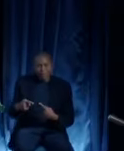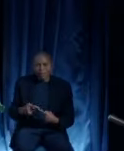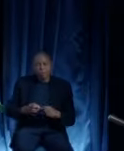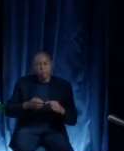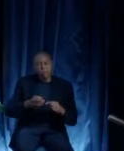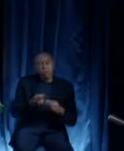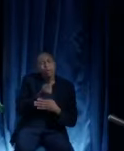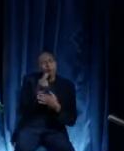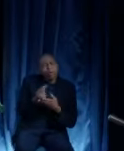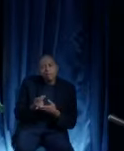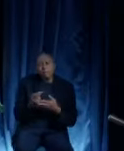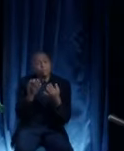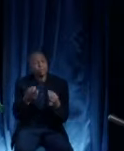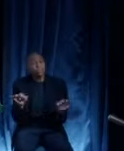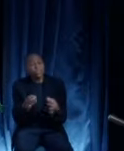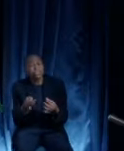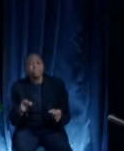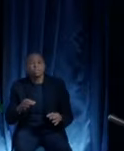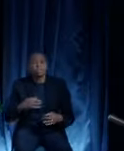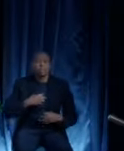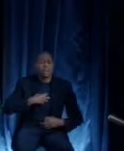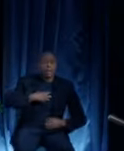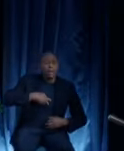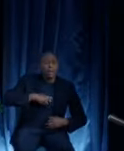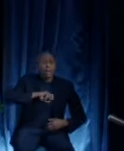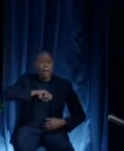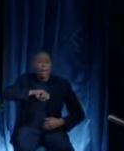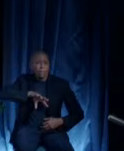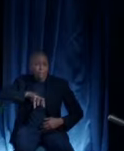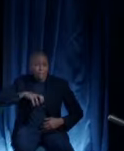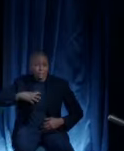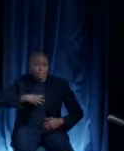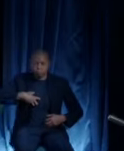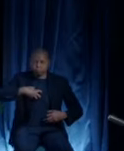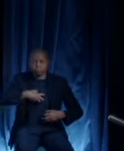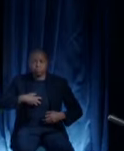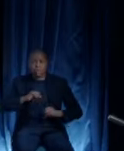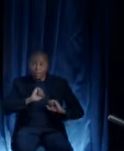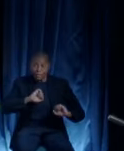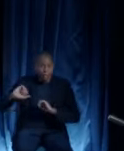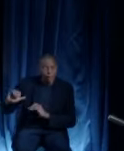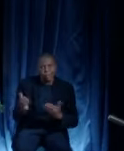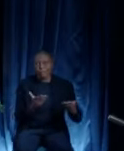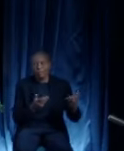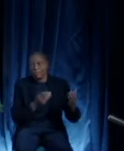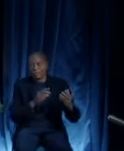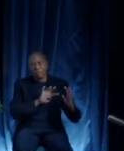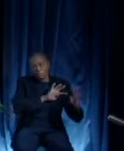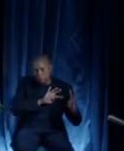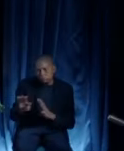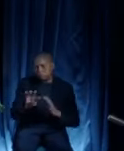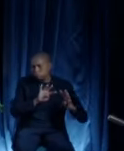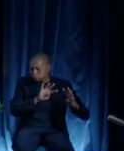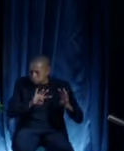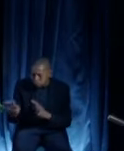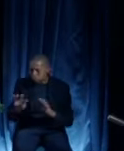musicians, but also ambassadors from other countries and their servants that they bring with them. So yeah, I think it is not just